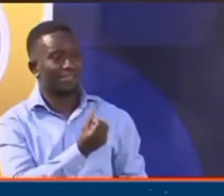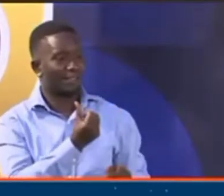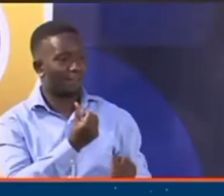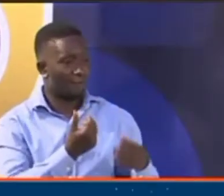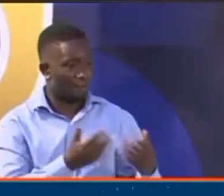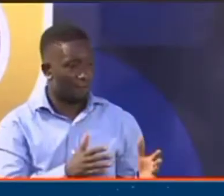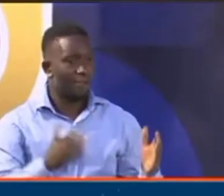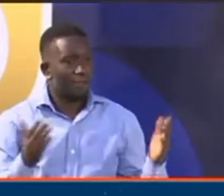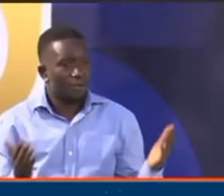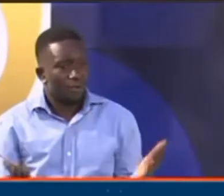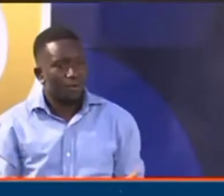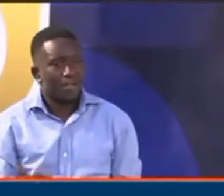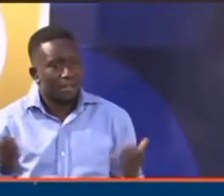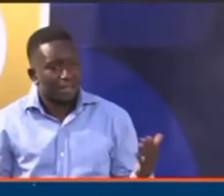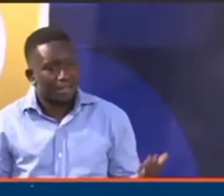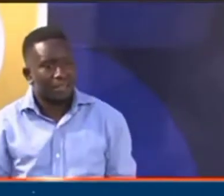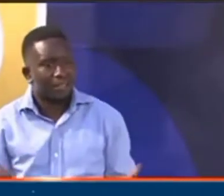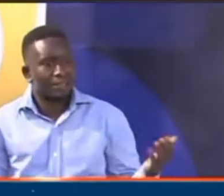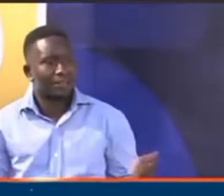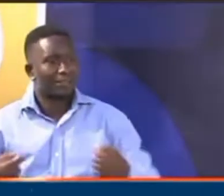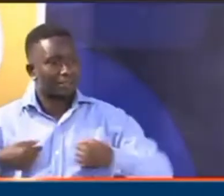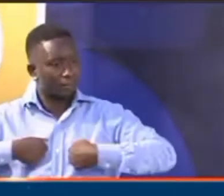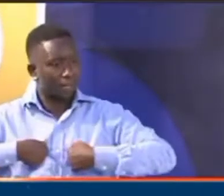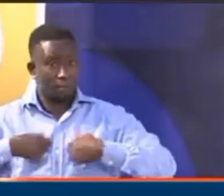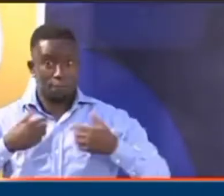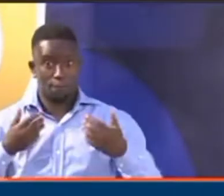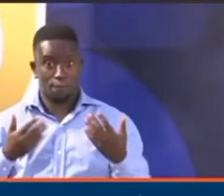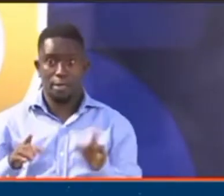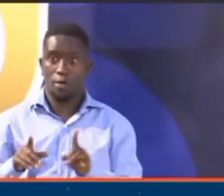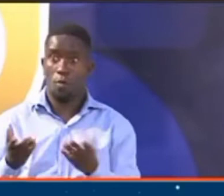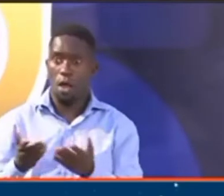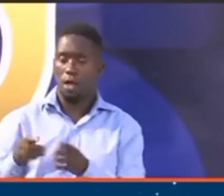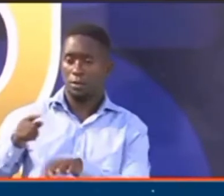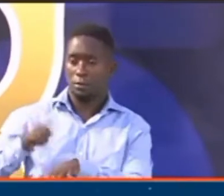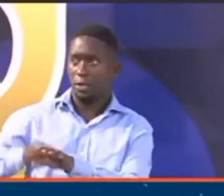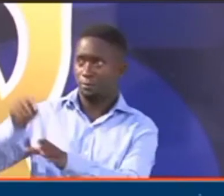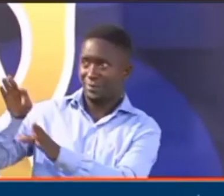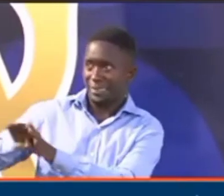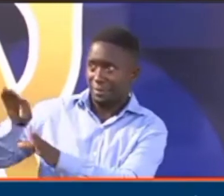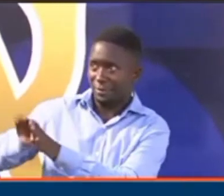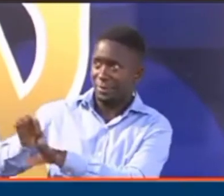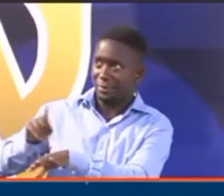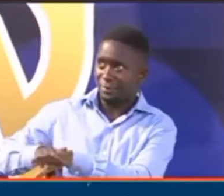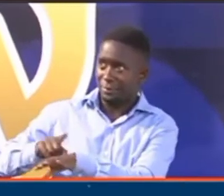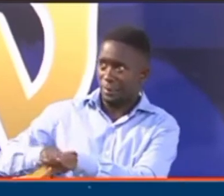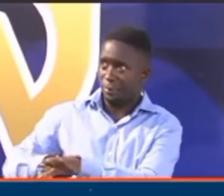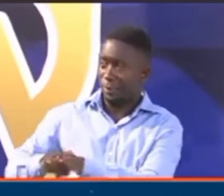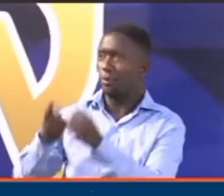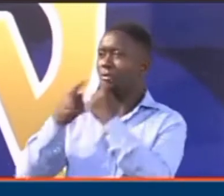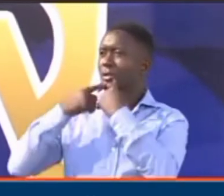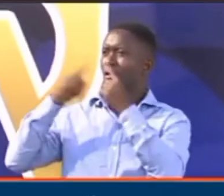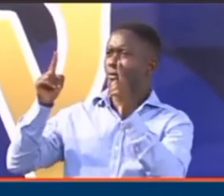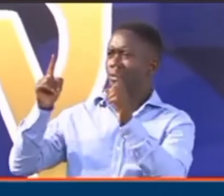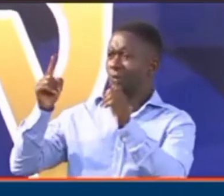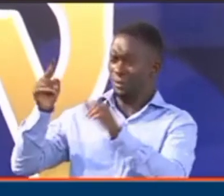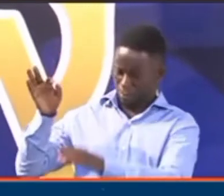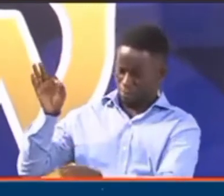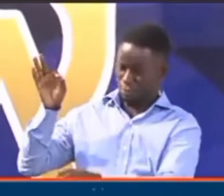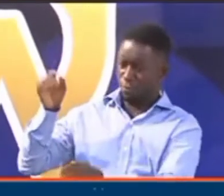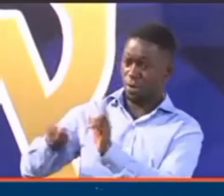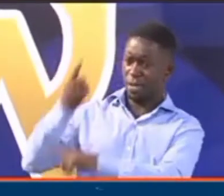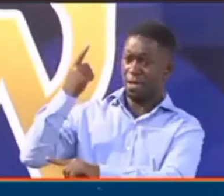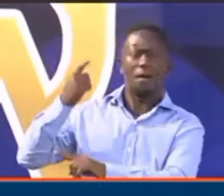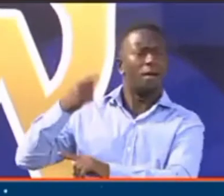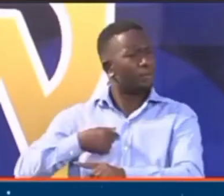got a whole team that helped me in the elections. And when I was announced a victor, I was honestly not surprised. I mean, I had